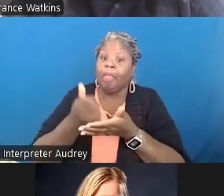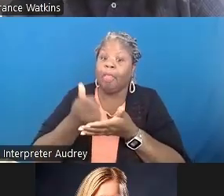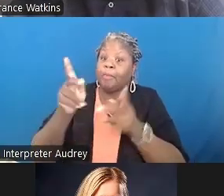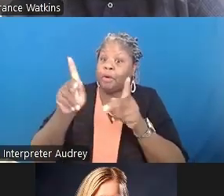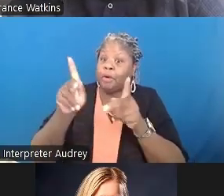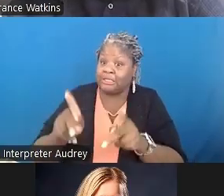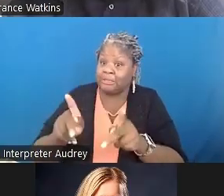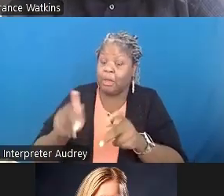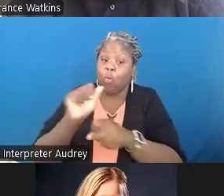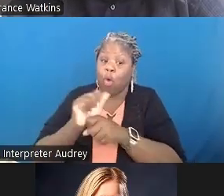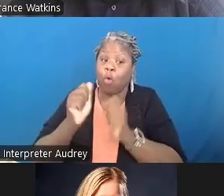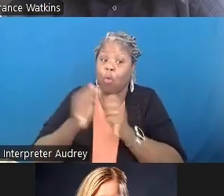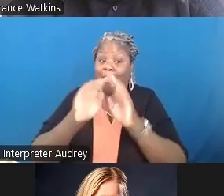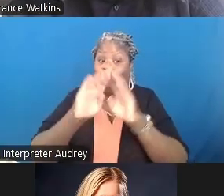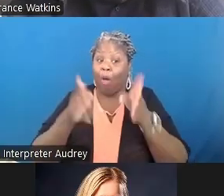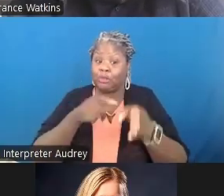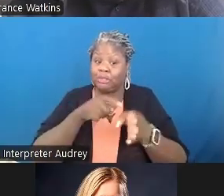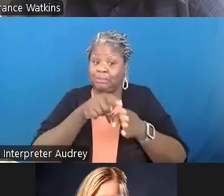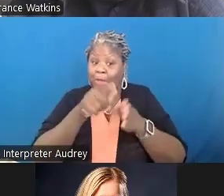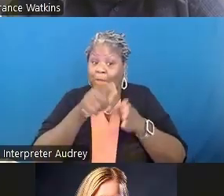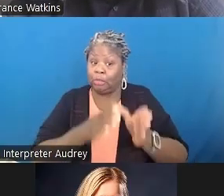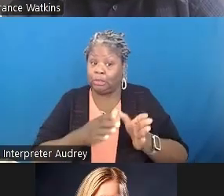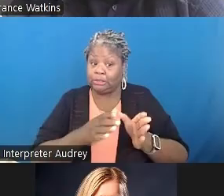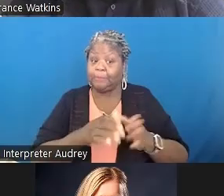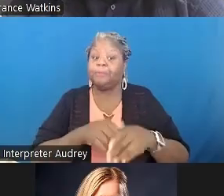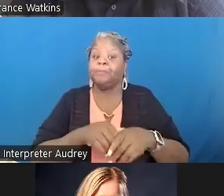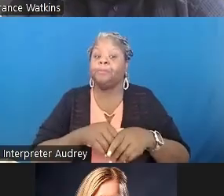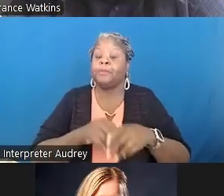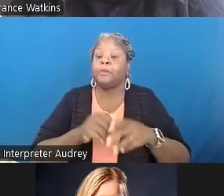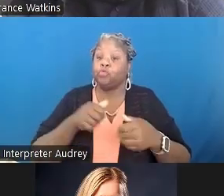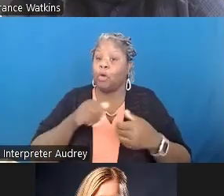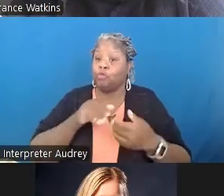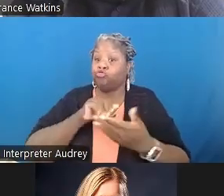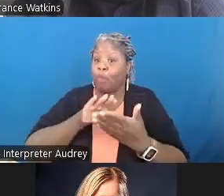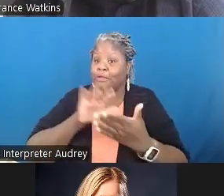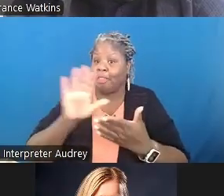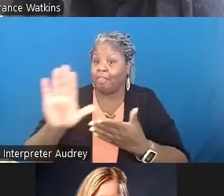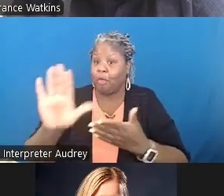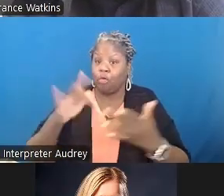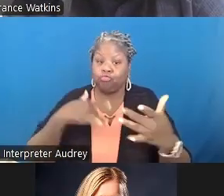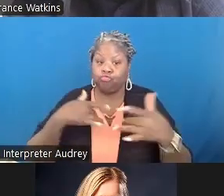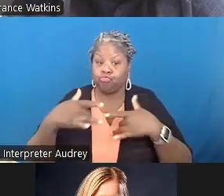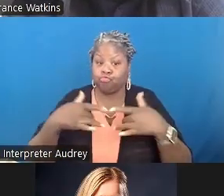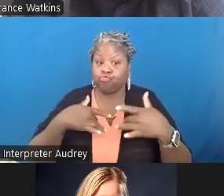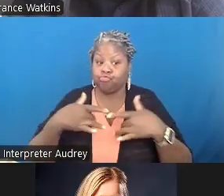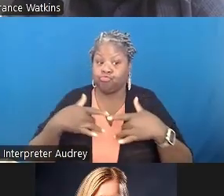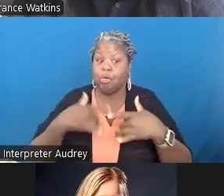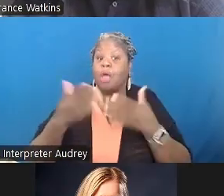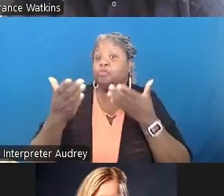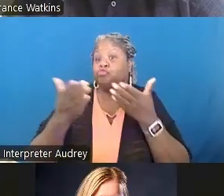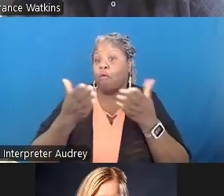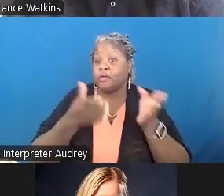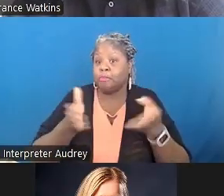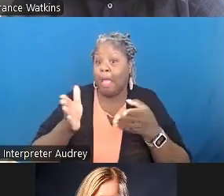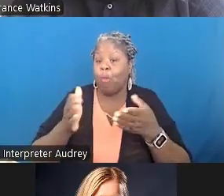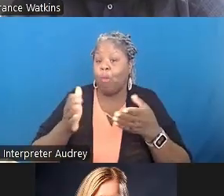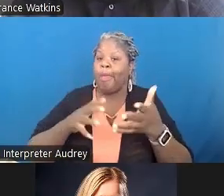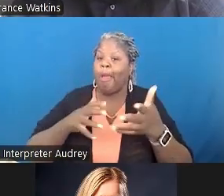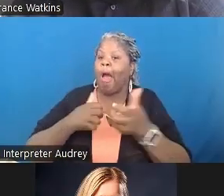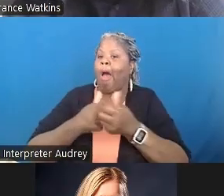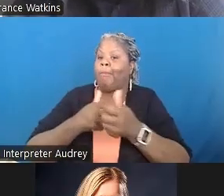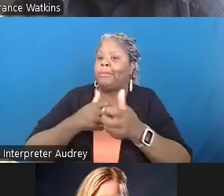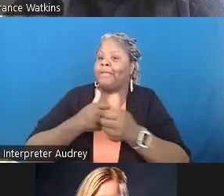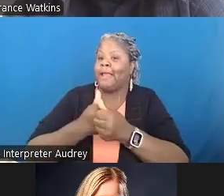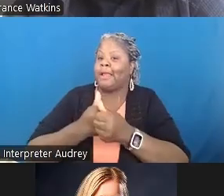work with their housing specialists to address these concerns and the service plan will be updated as goals